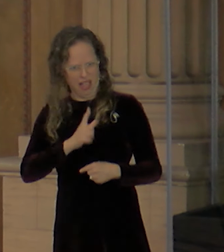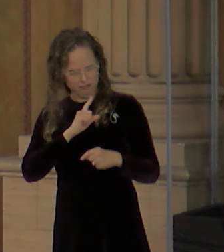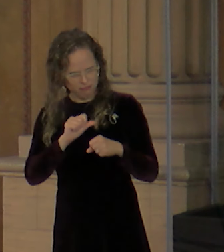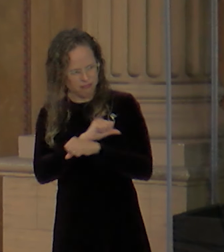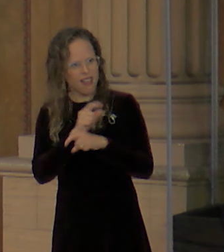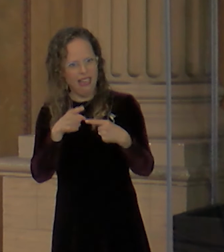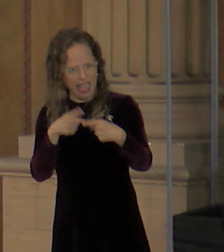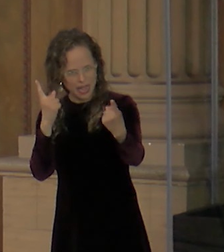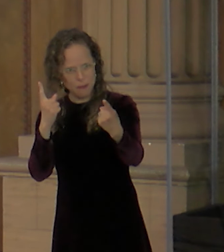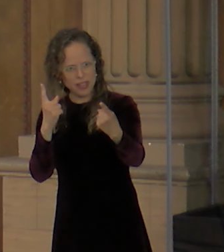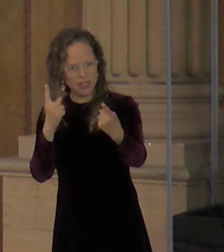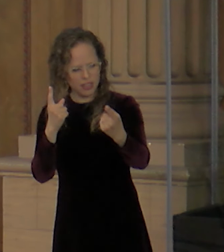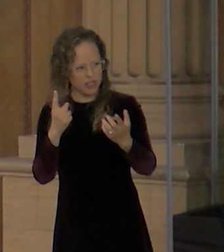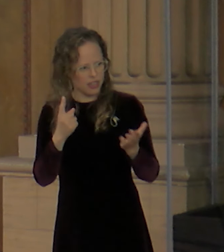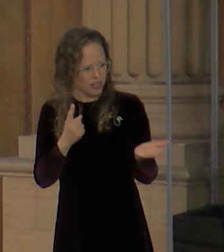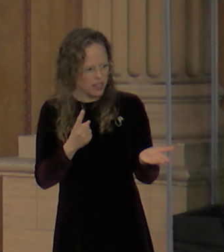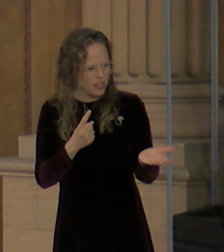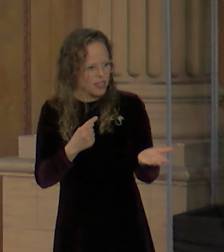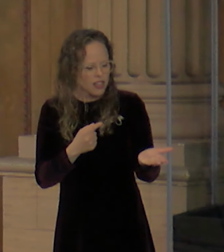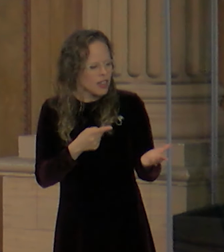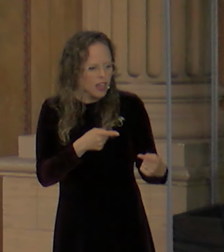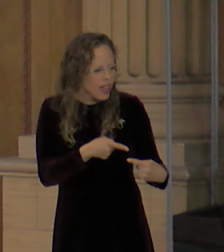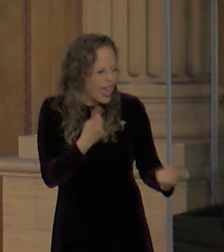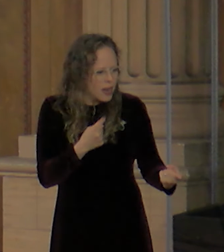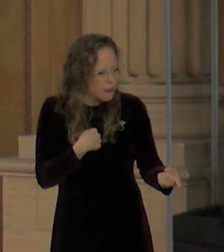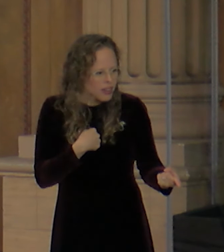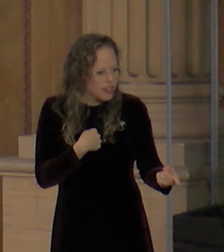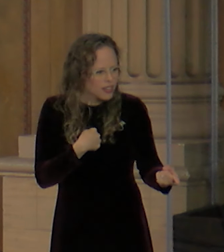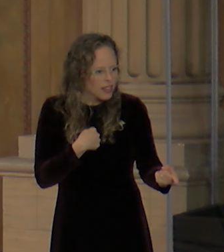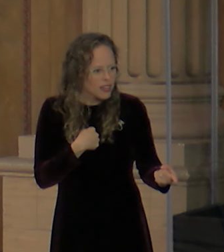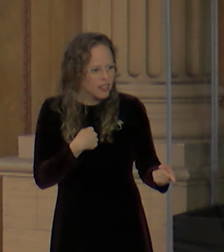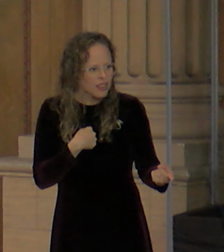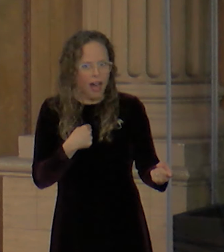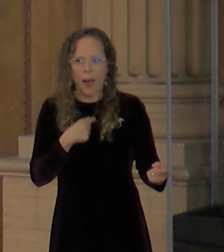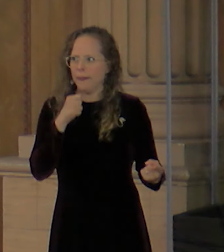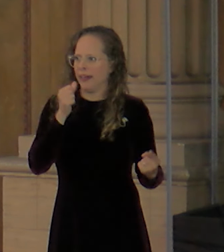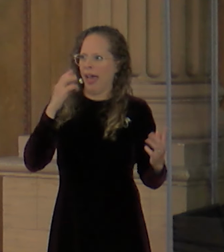enemy. I'm not the chaos monster. He is.